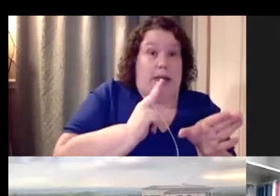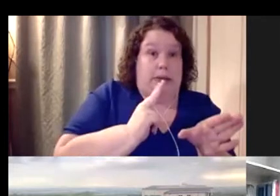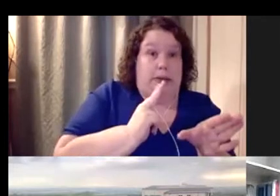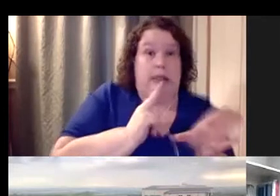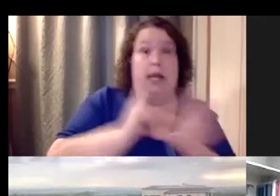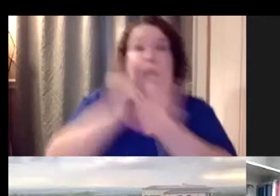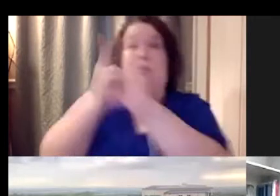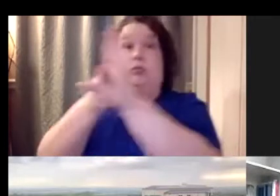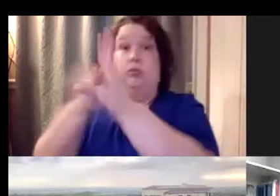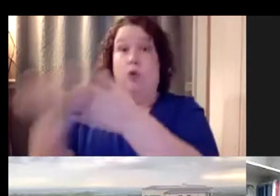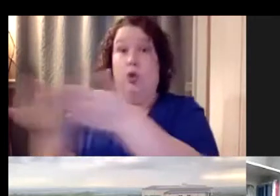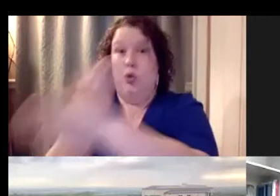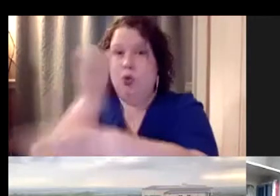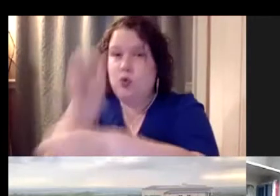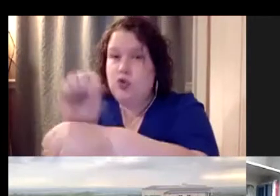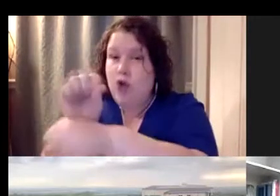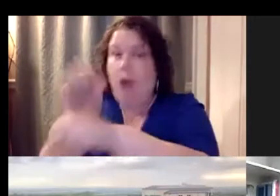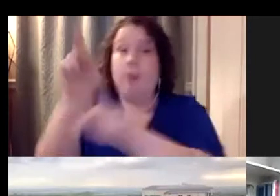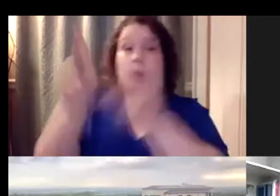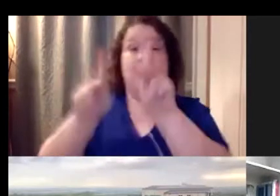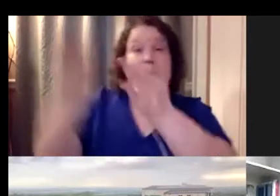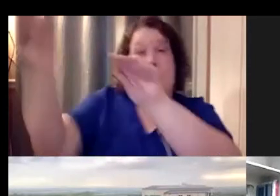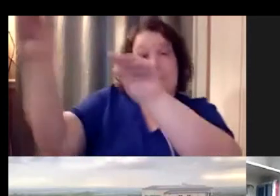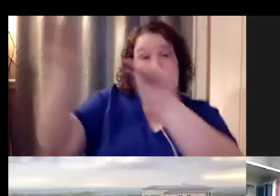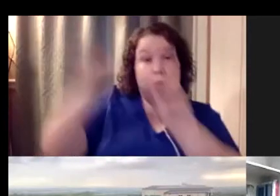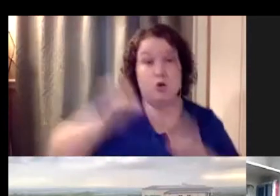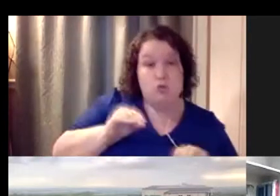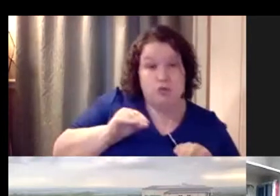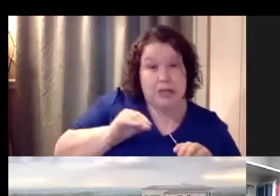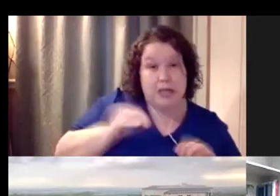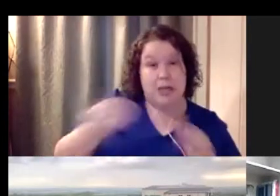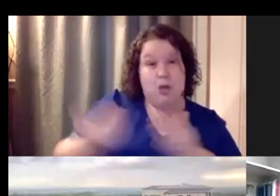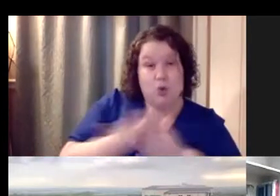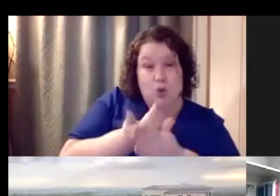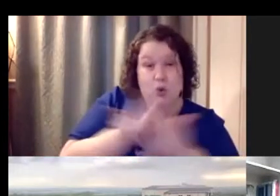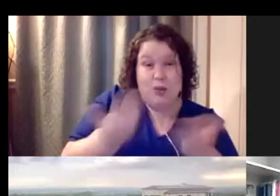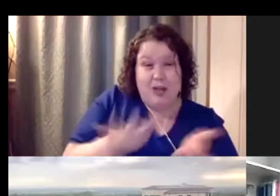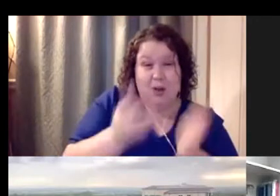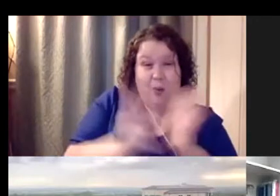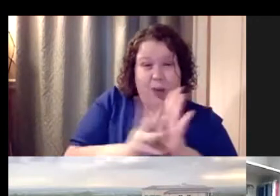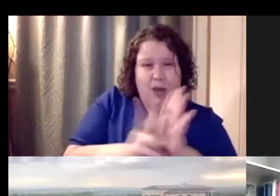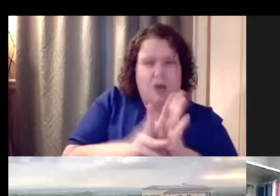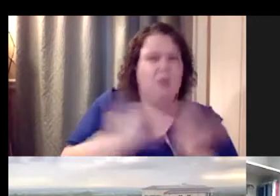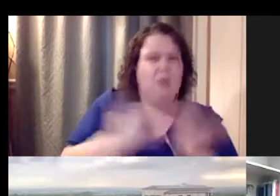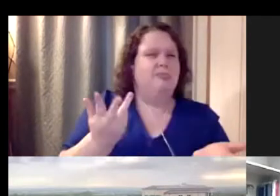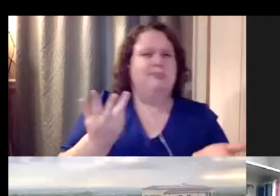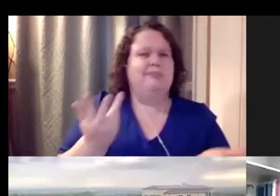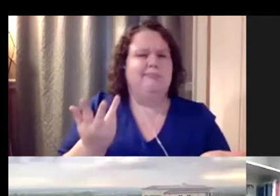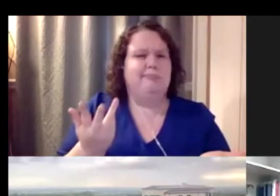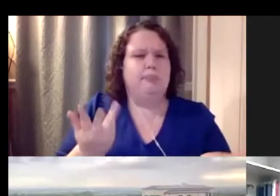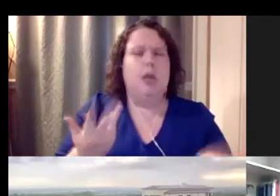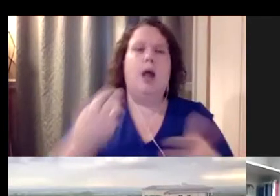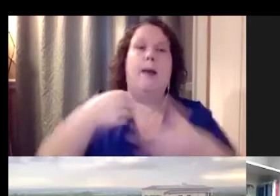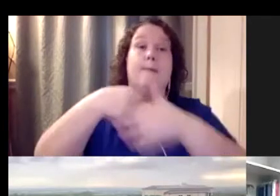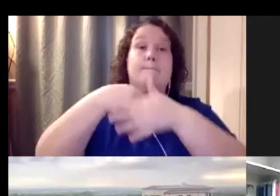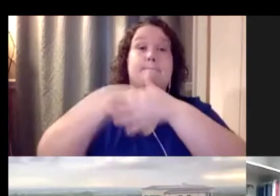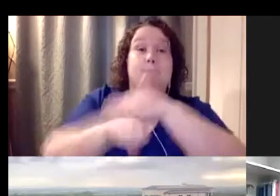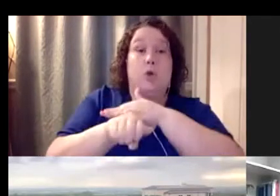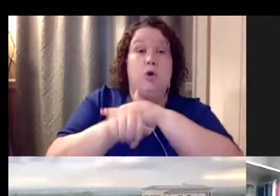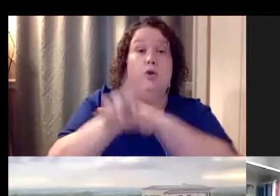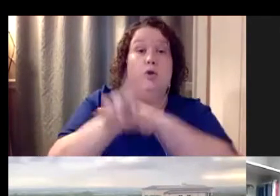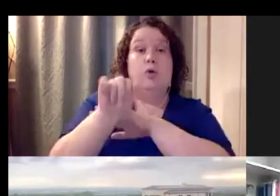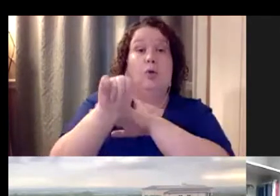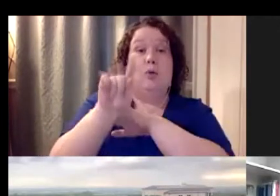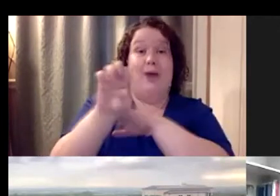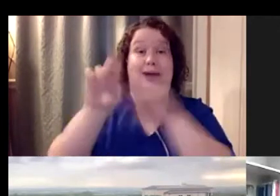moving into Waco? What kind of trends do we expect to see? And second, birth rate decline, is that happening